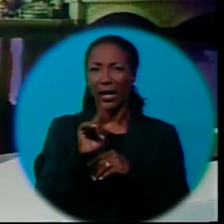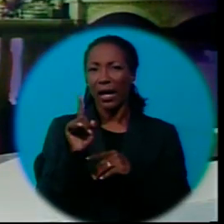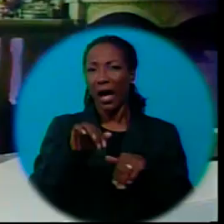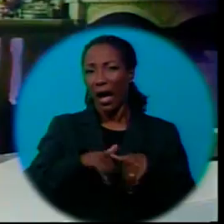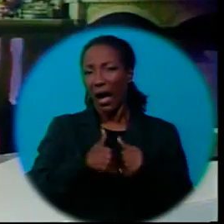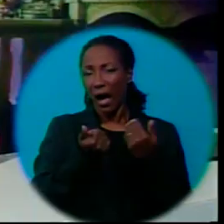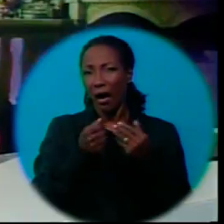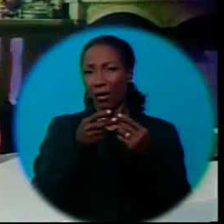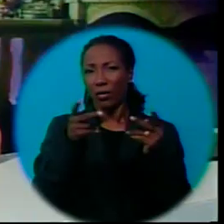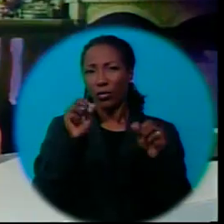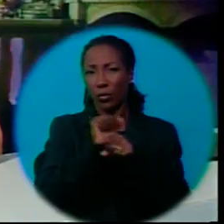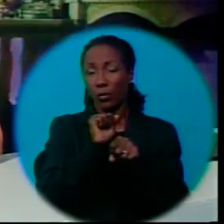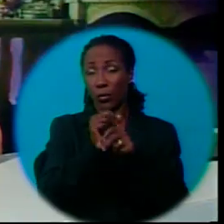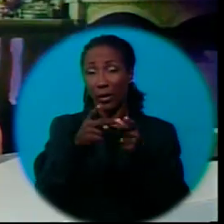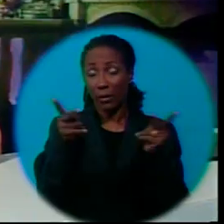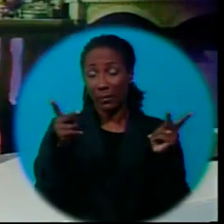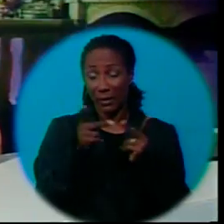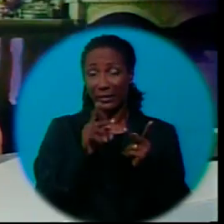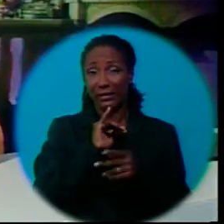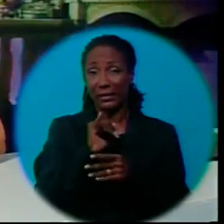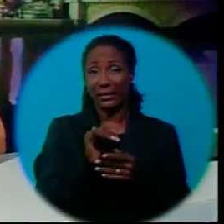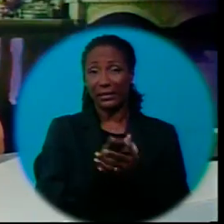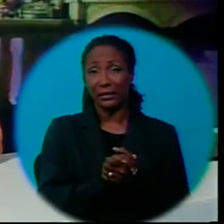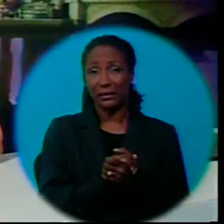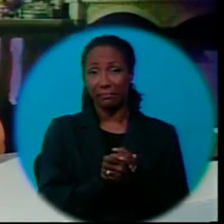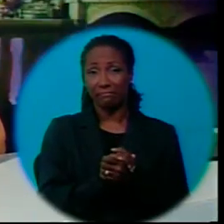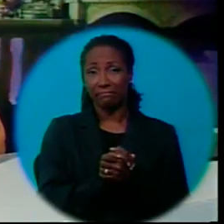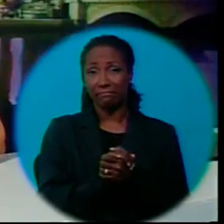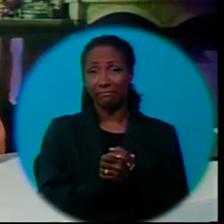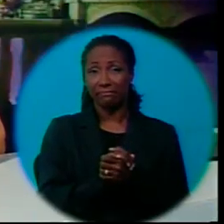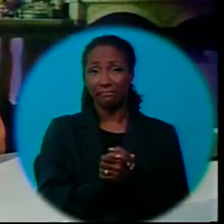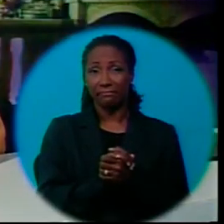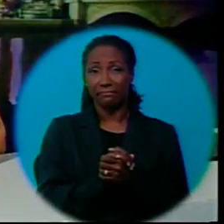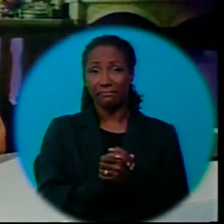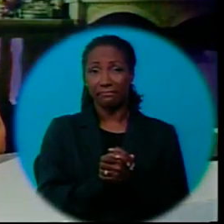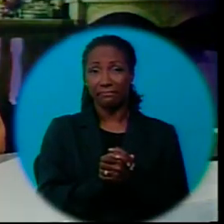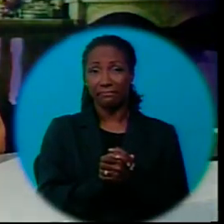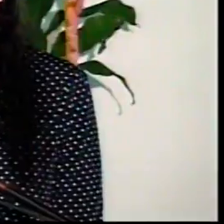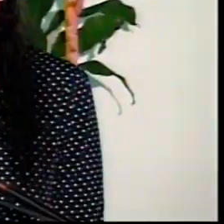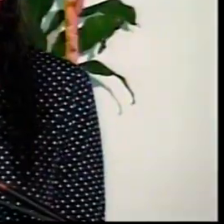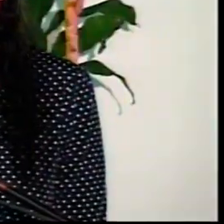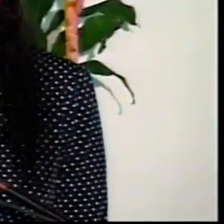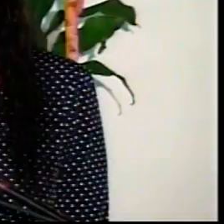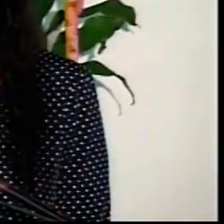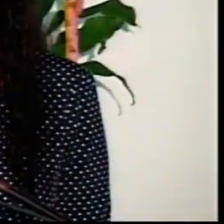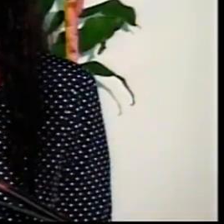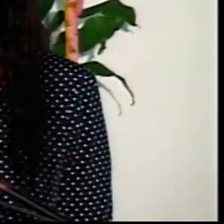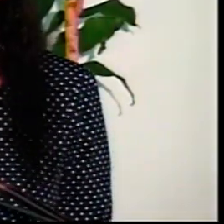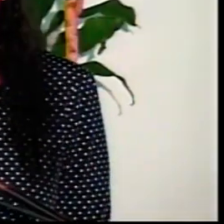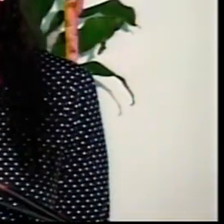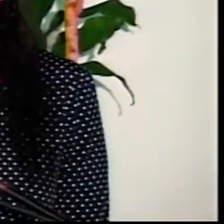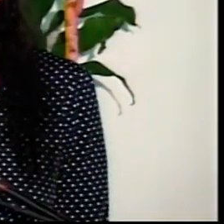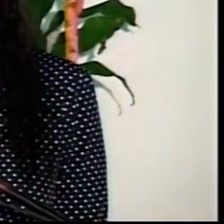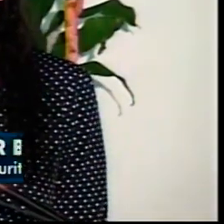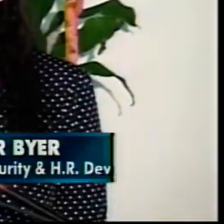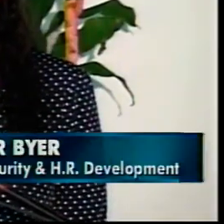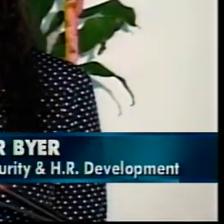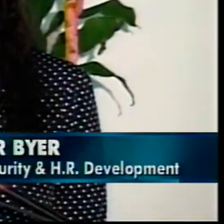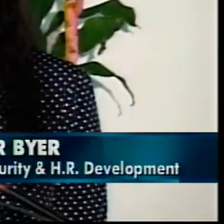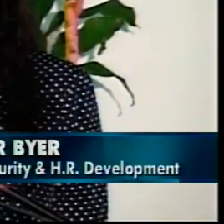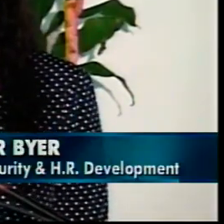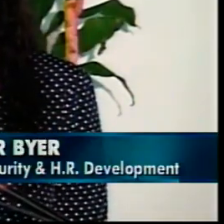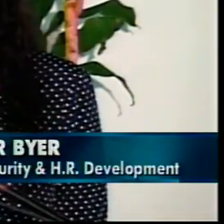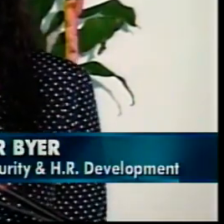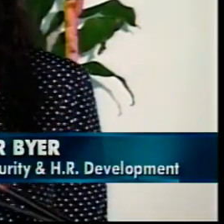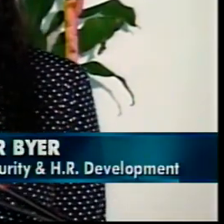of the global change in safety and health A key component in this change will be the embracing of a culture